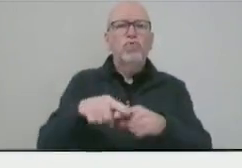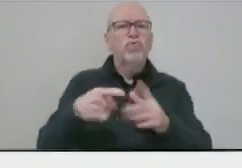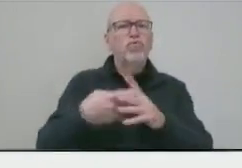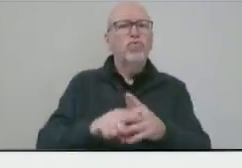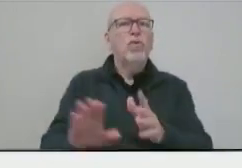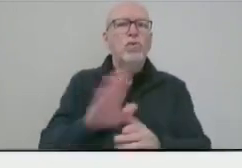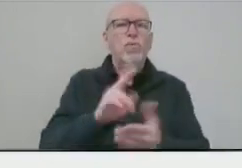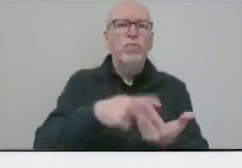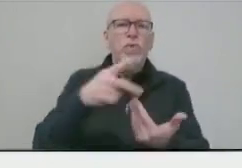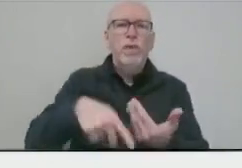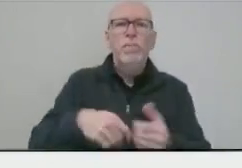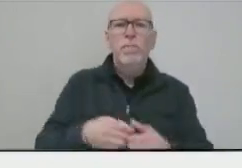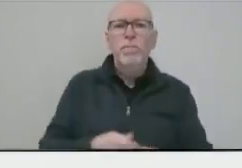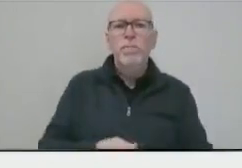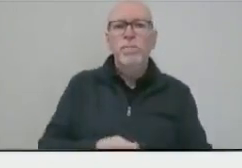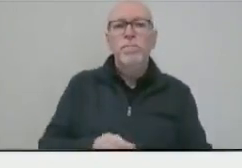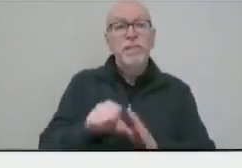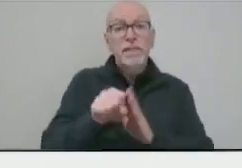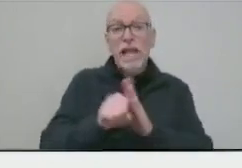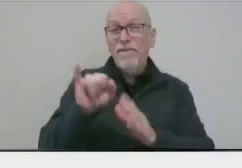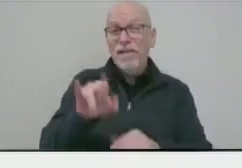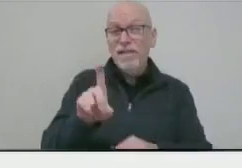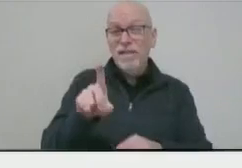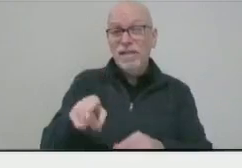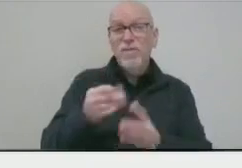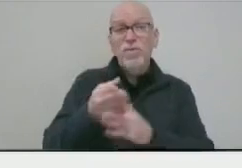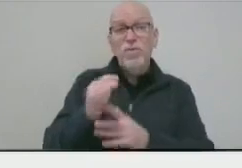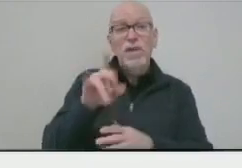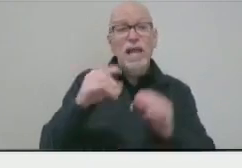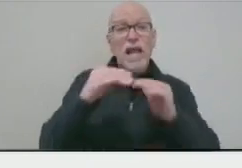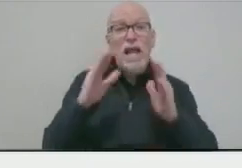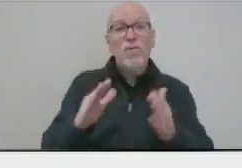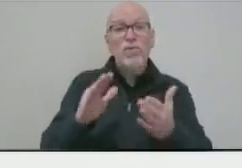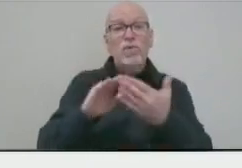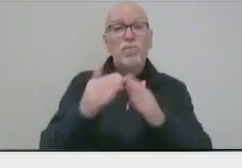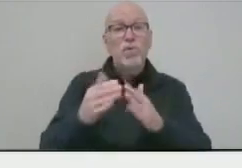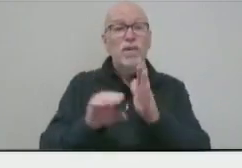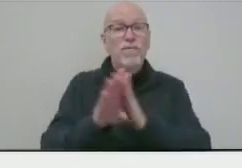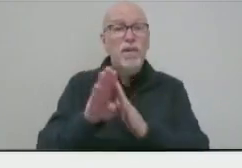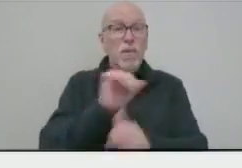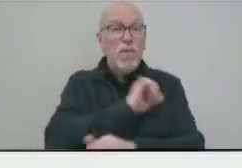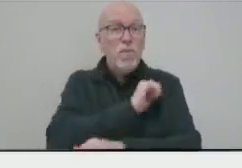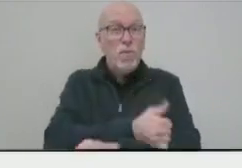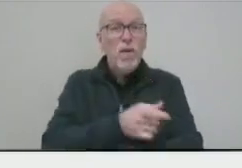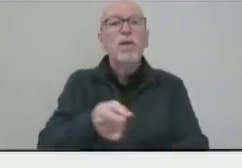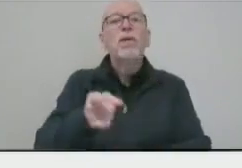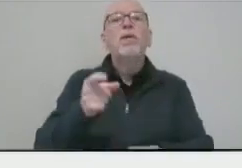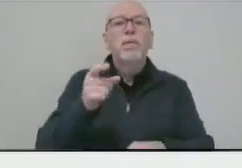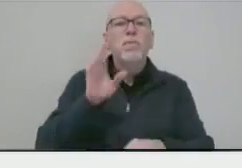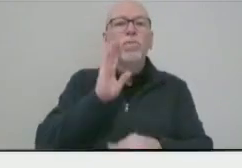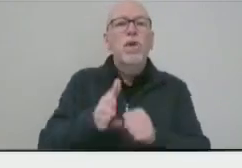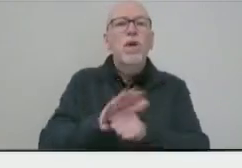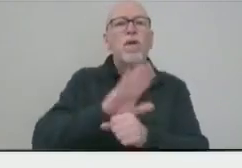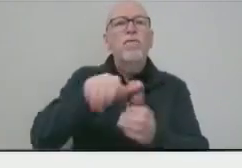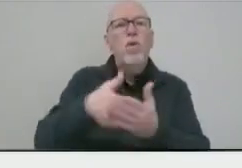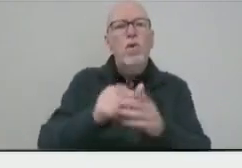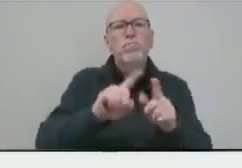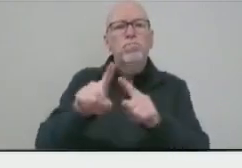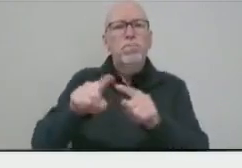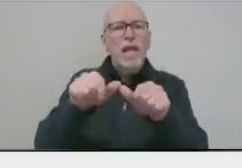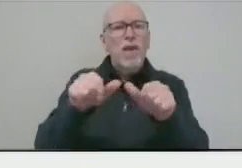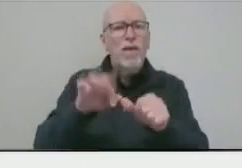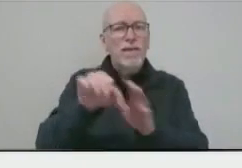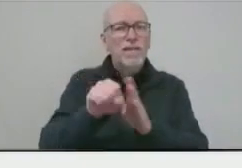programs. The state of Indiana, through the Indiana Housing Community Development Authority, will cover all areas of the state that do not have a